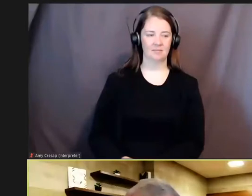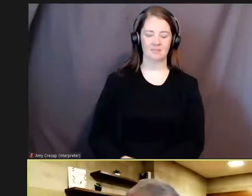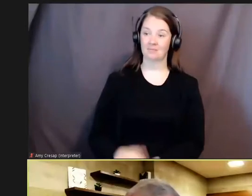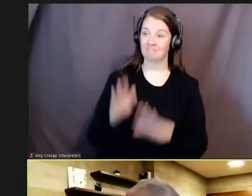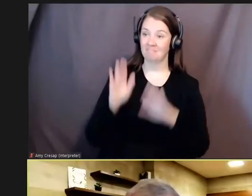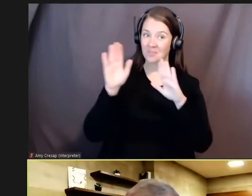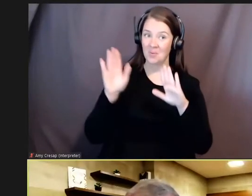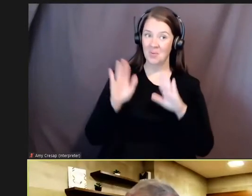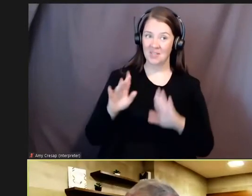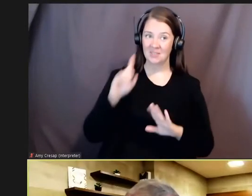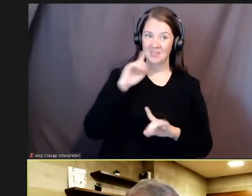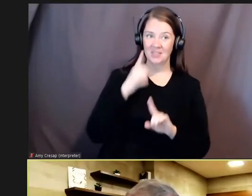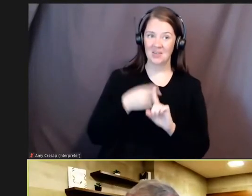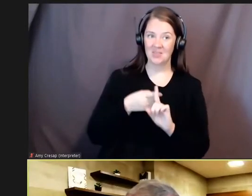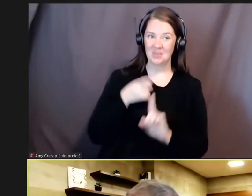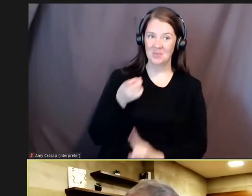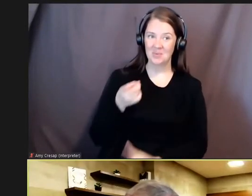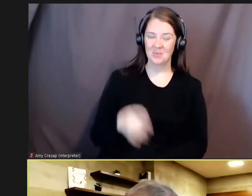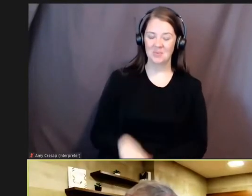Wonderful to hear from you.